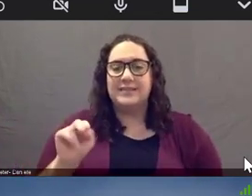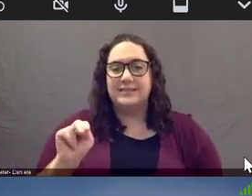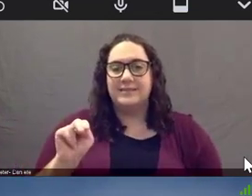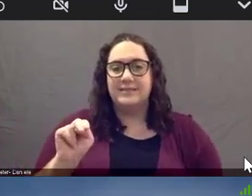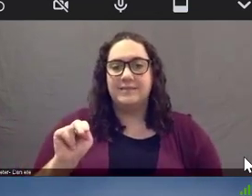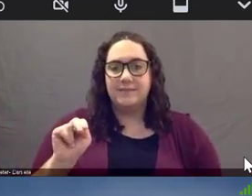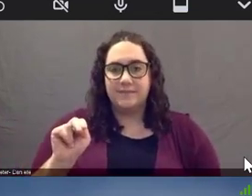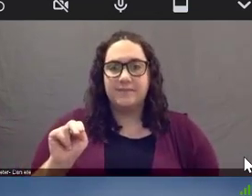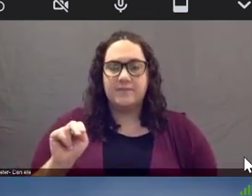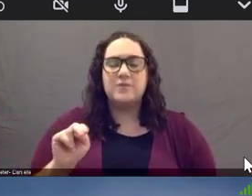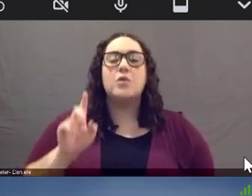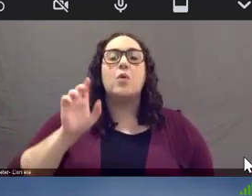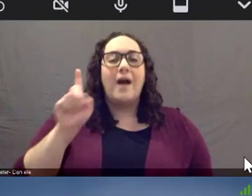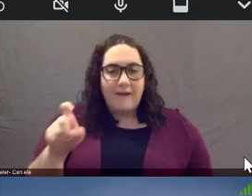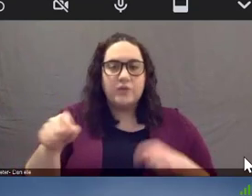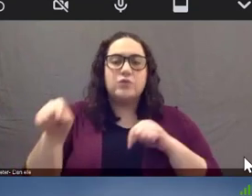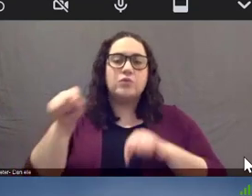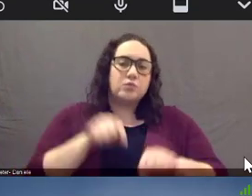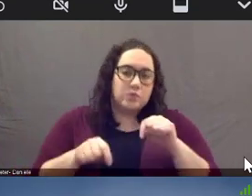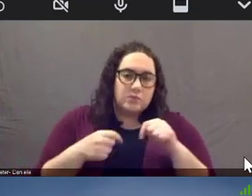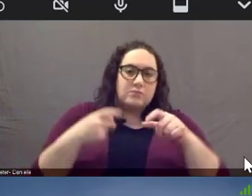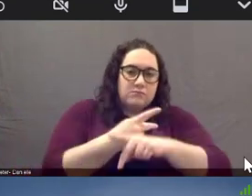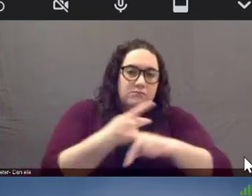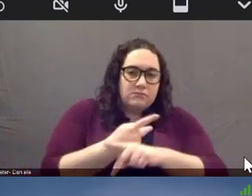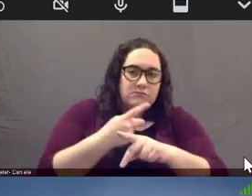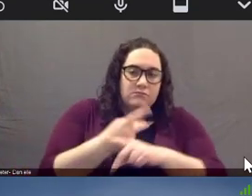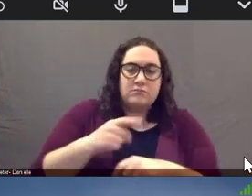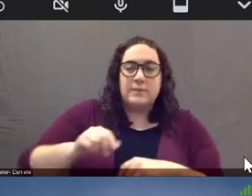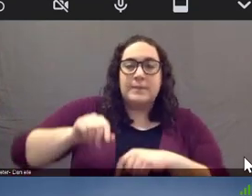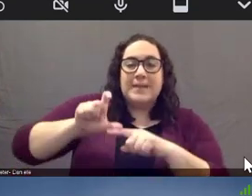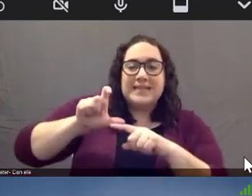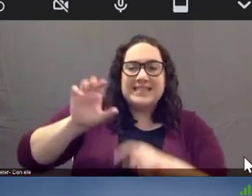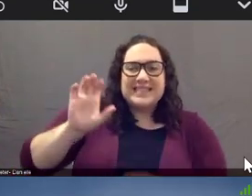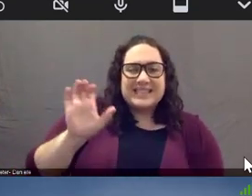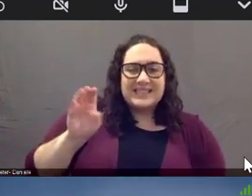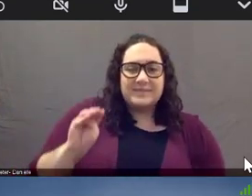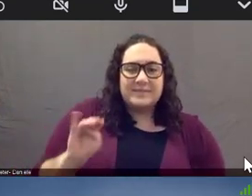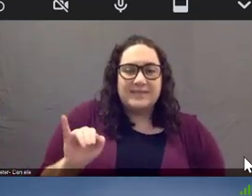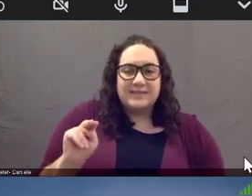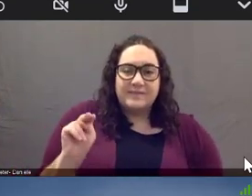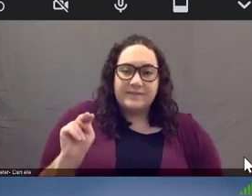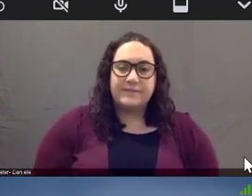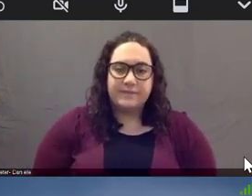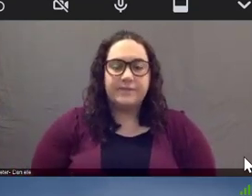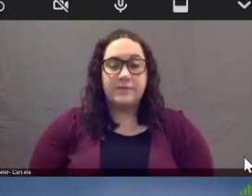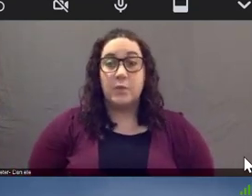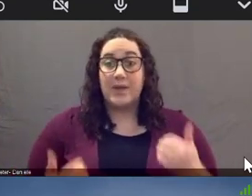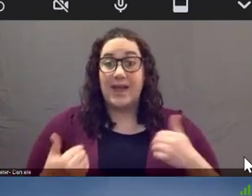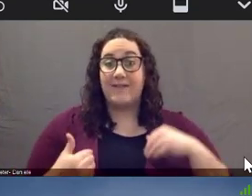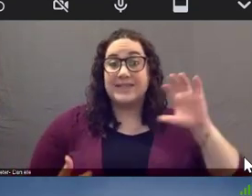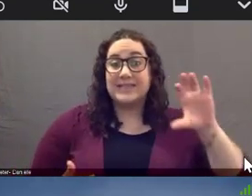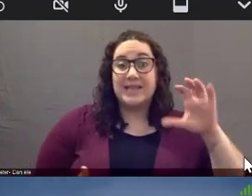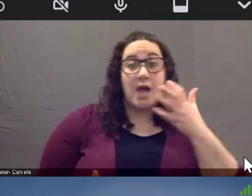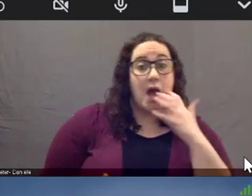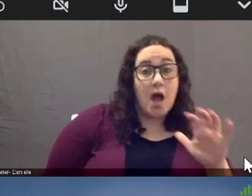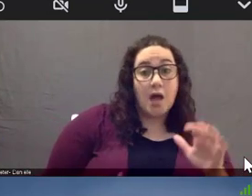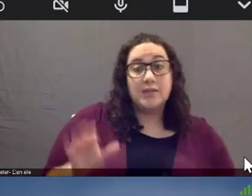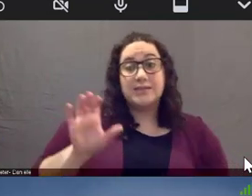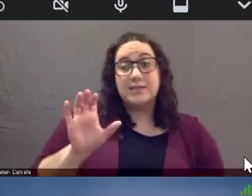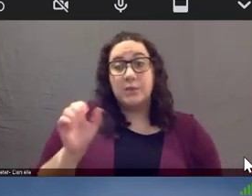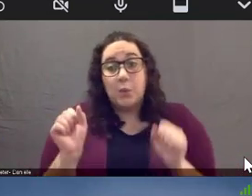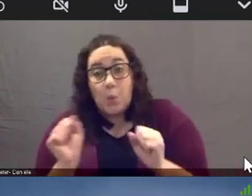And we're told C on the hot side and C on the cold side. So we see that the value with the lower big